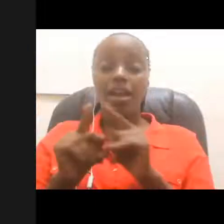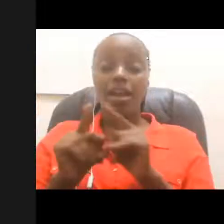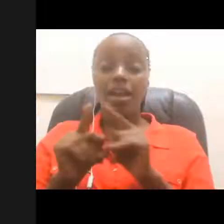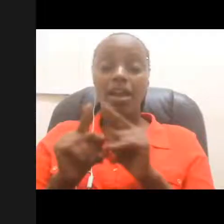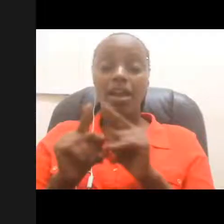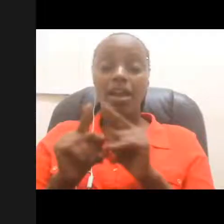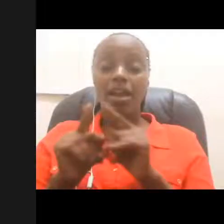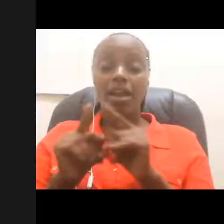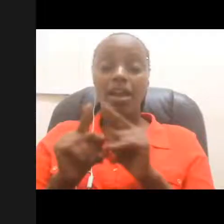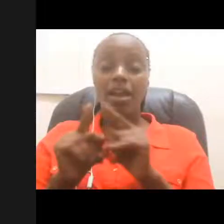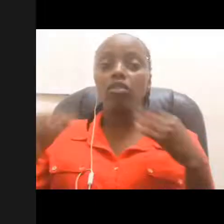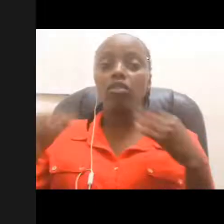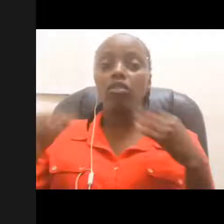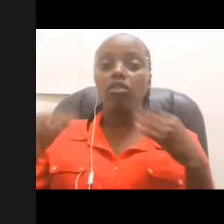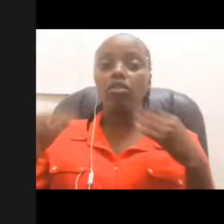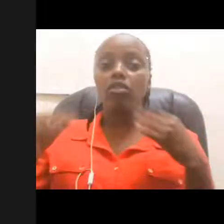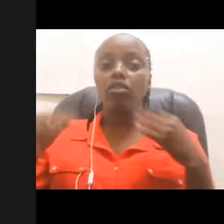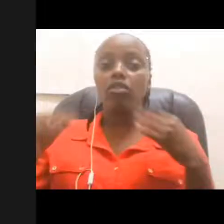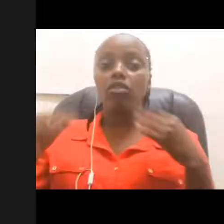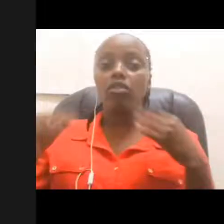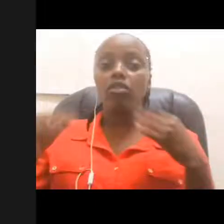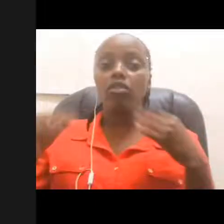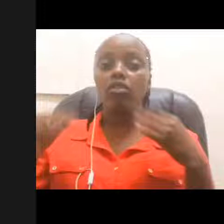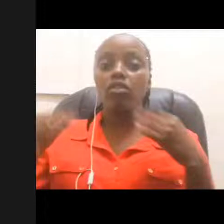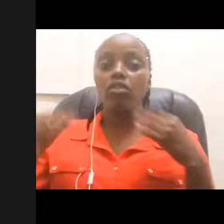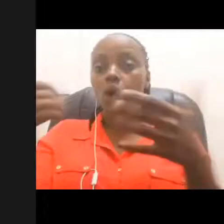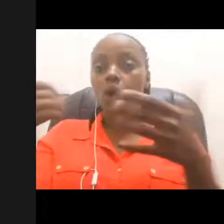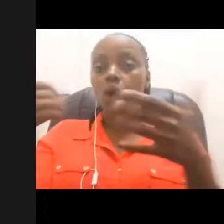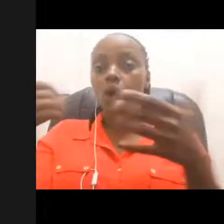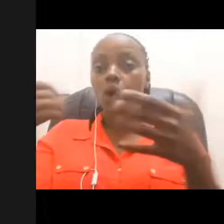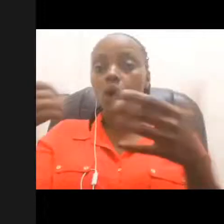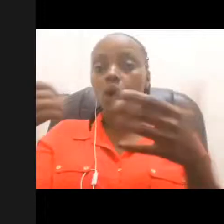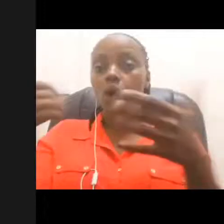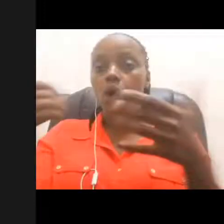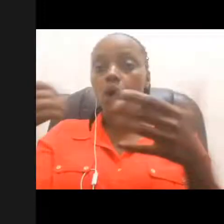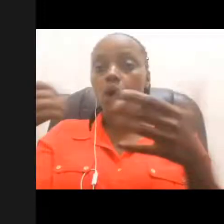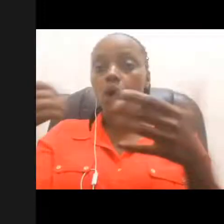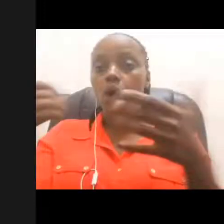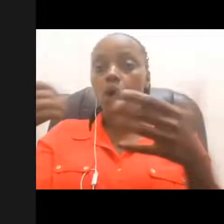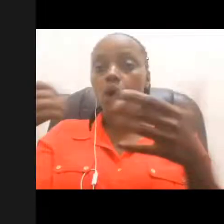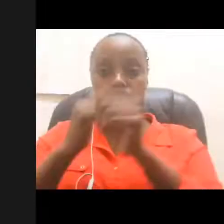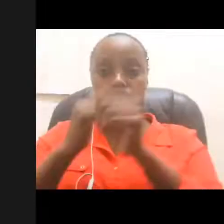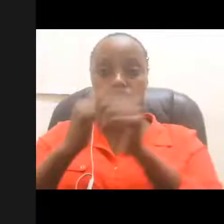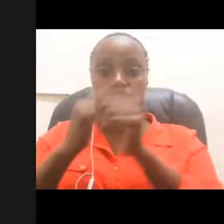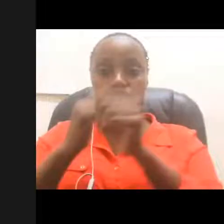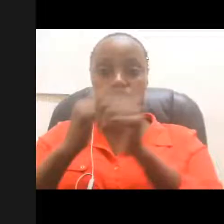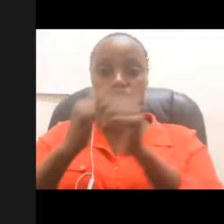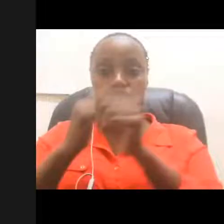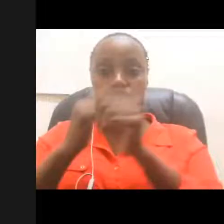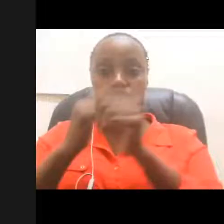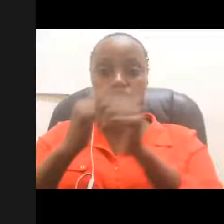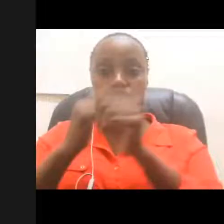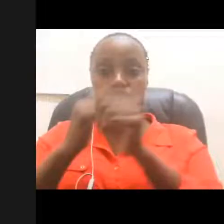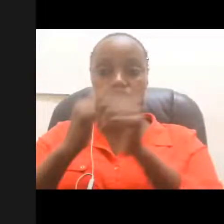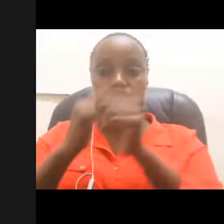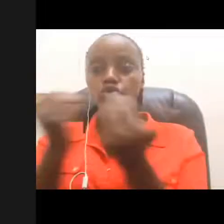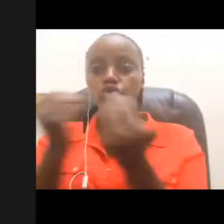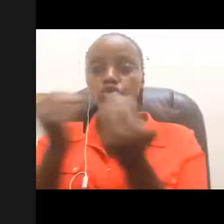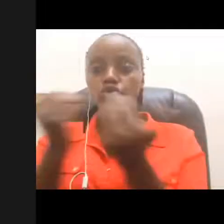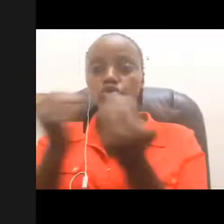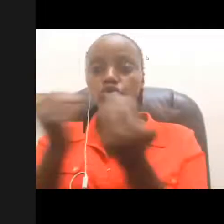fairly quickly to online ways of working to make sure that we continue advocating for children's rights. As we are all aware,